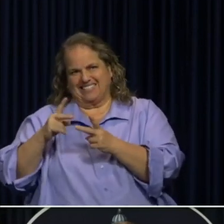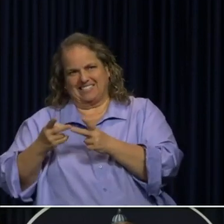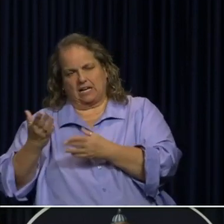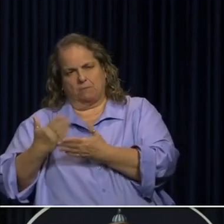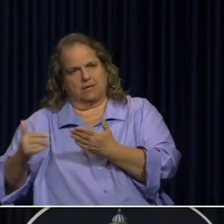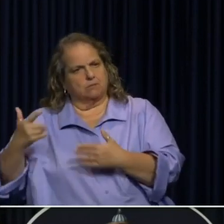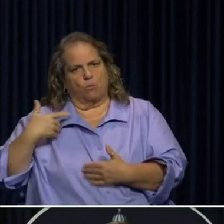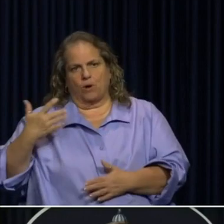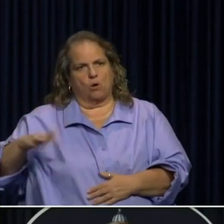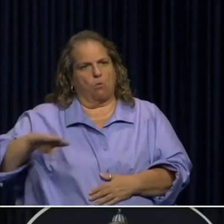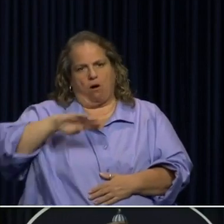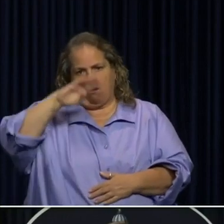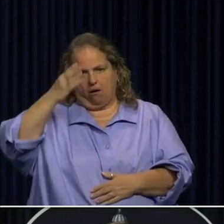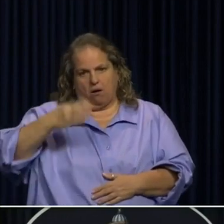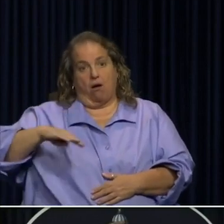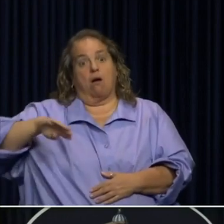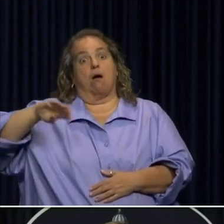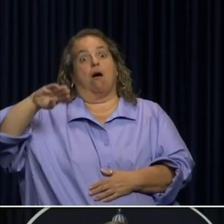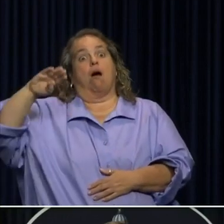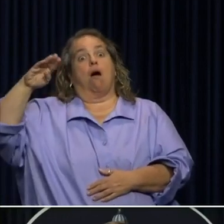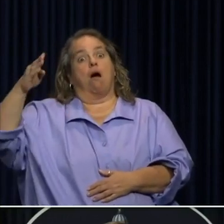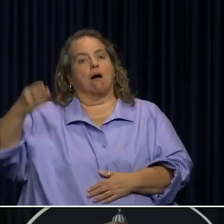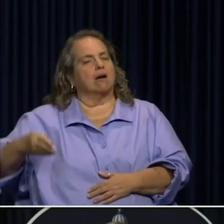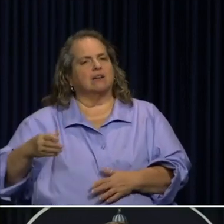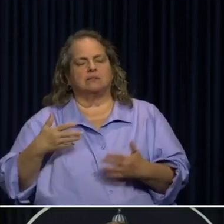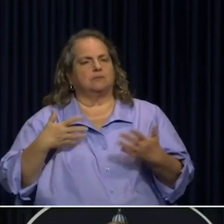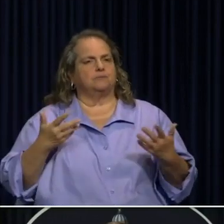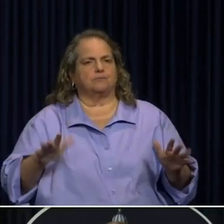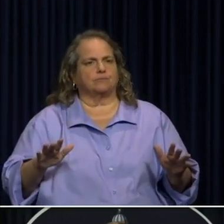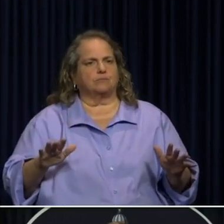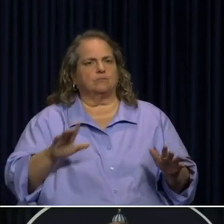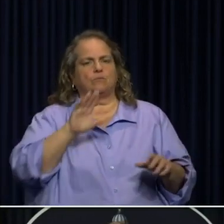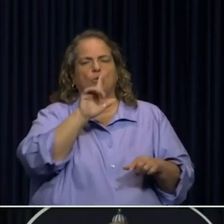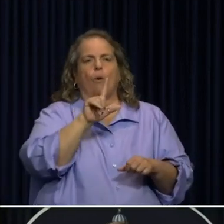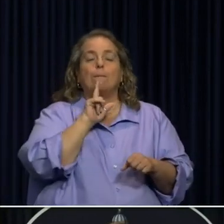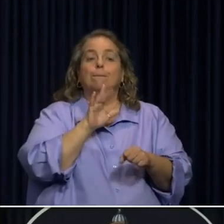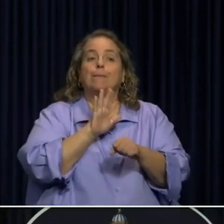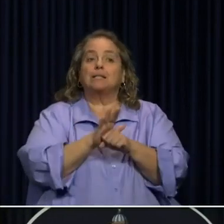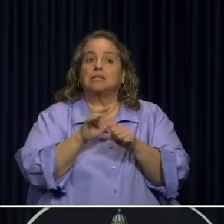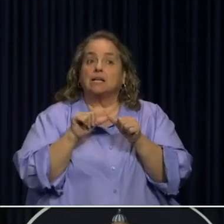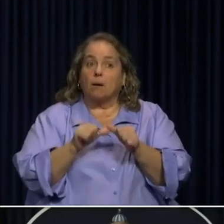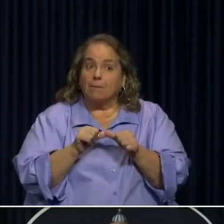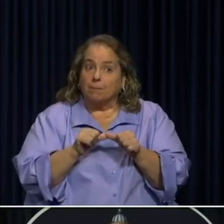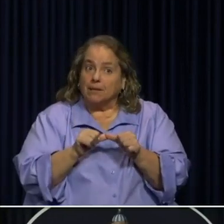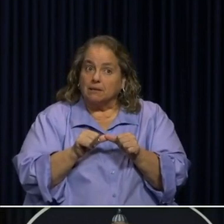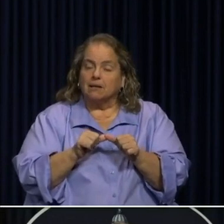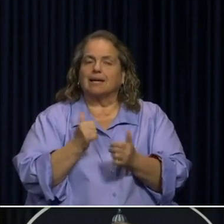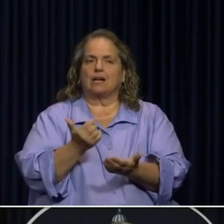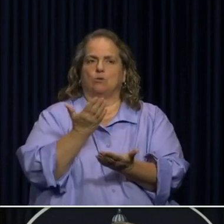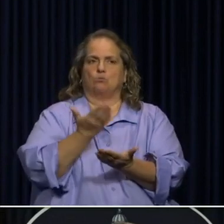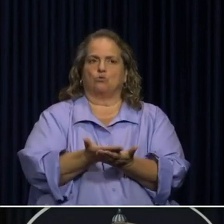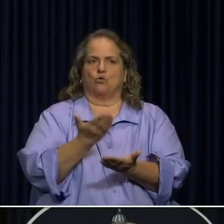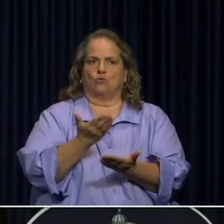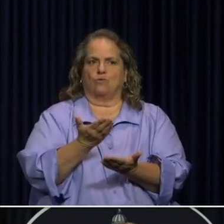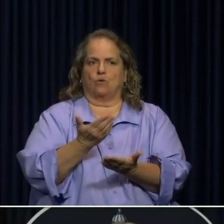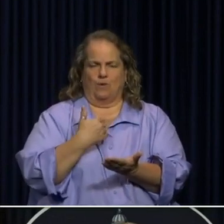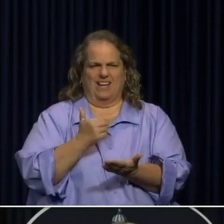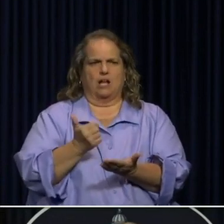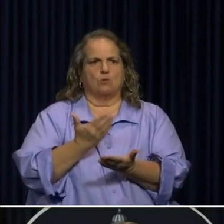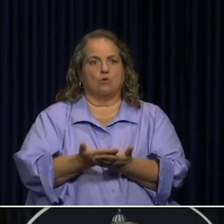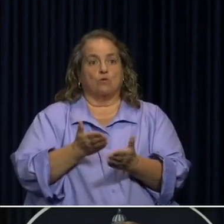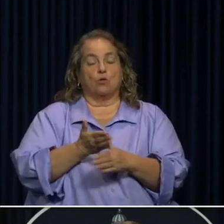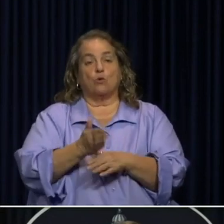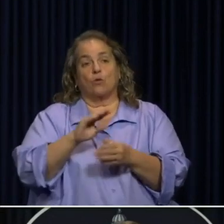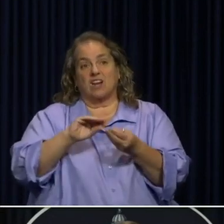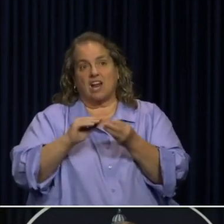we have and your amazing commitment that we have seen and that we can prove right now through the numbers, we want to be the